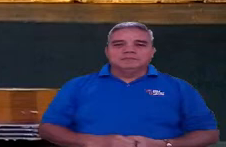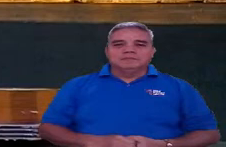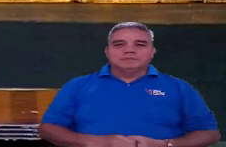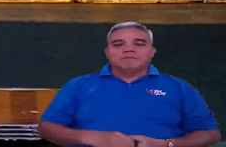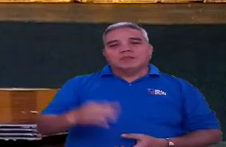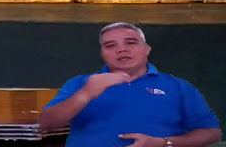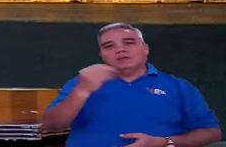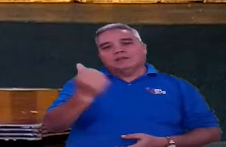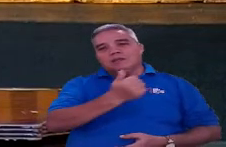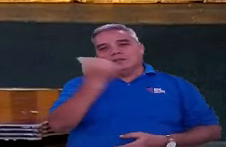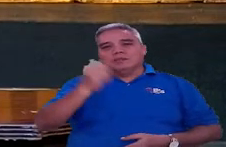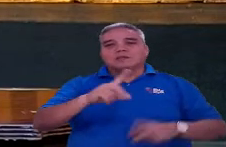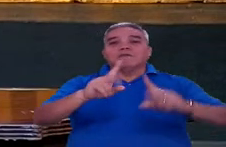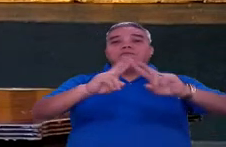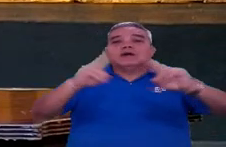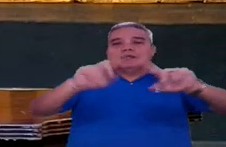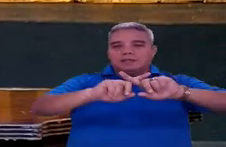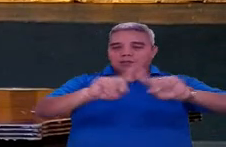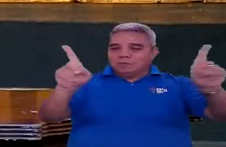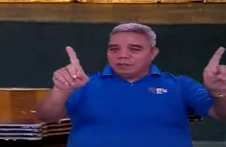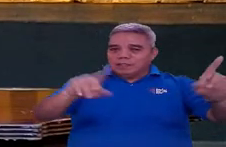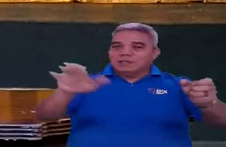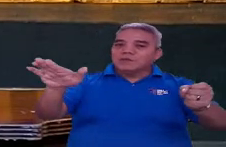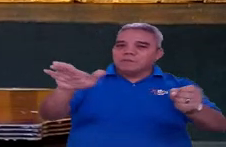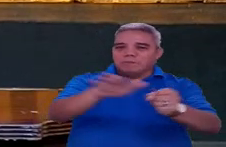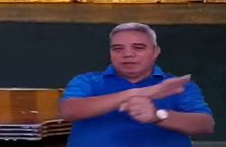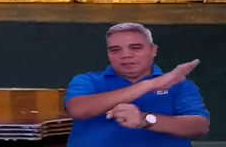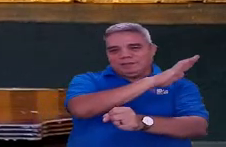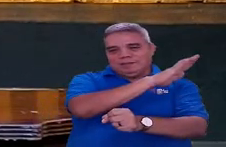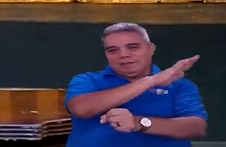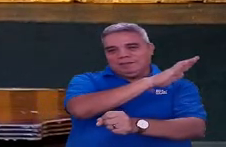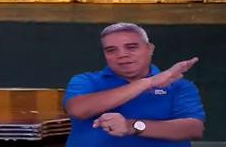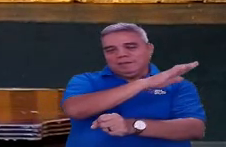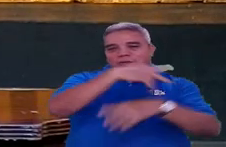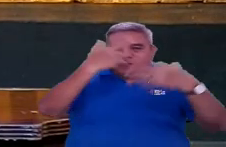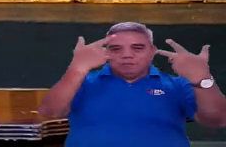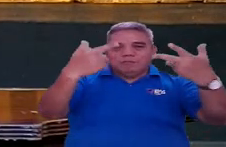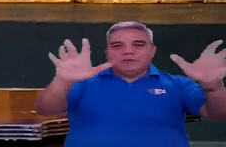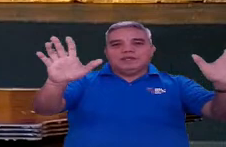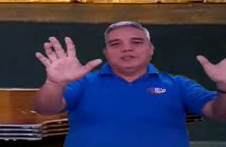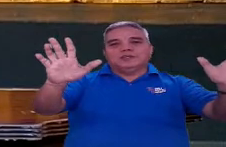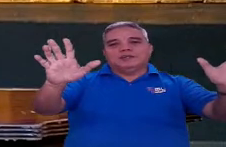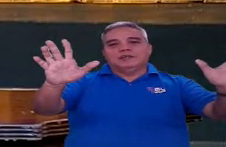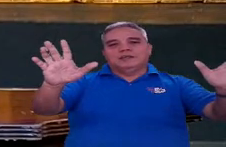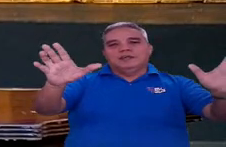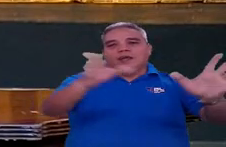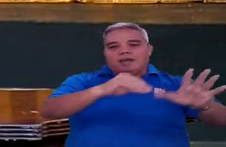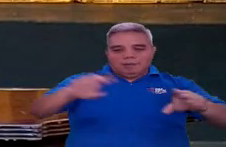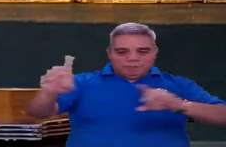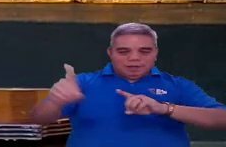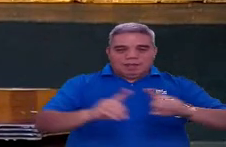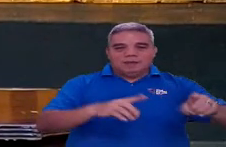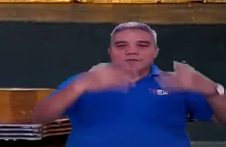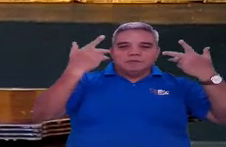Anya kabalo mo kung siya difference ang complete, finished, and done?